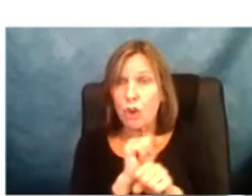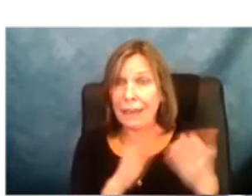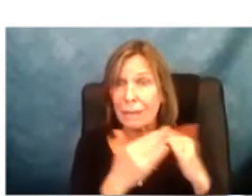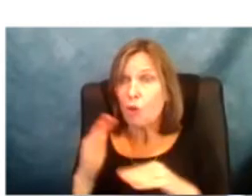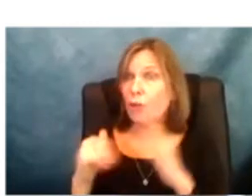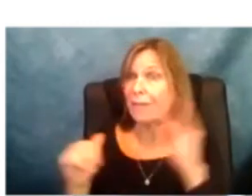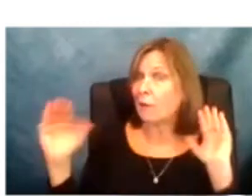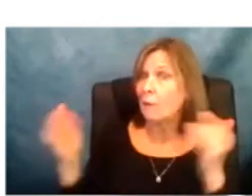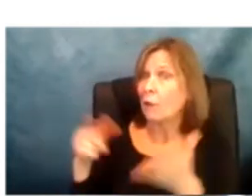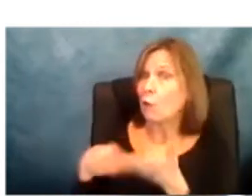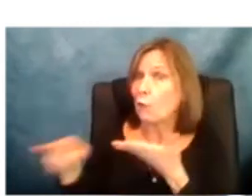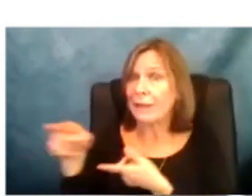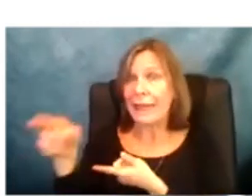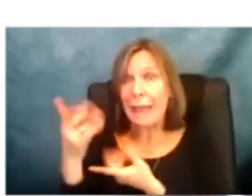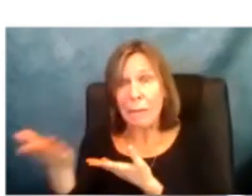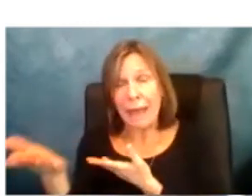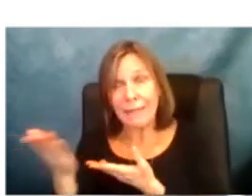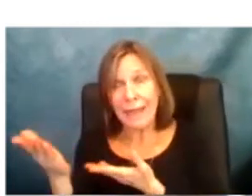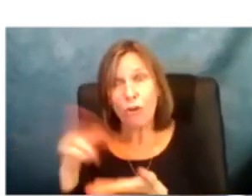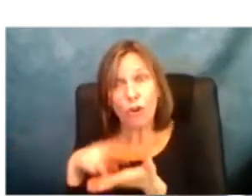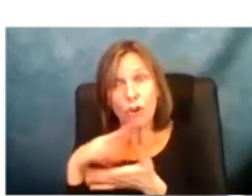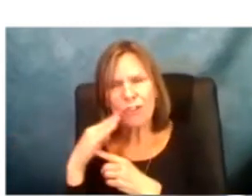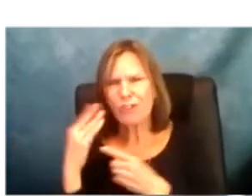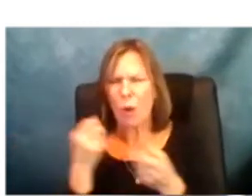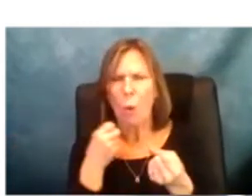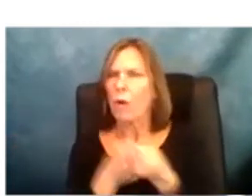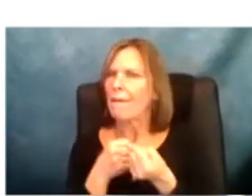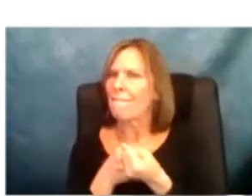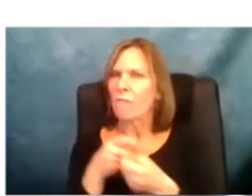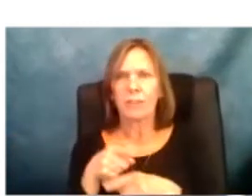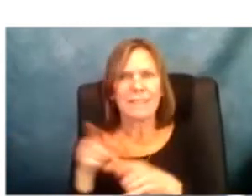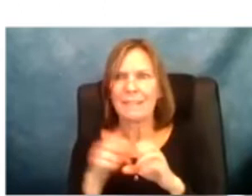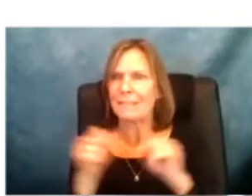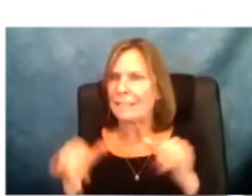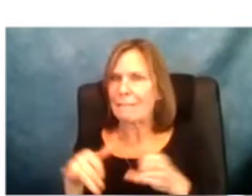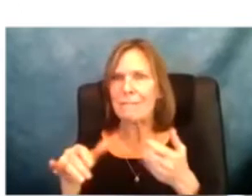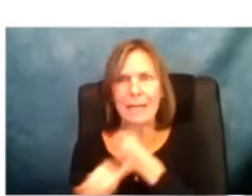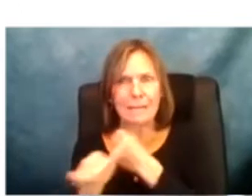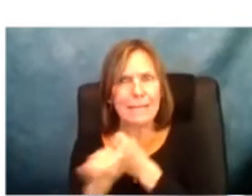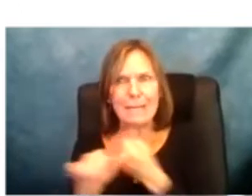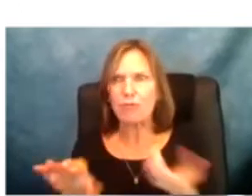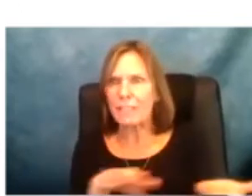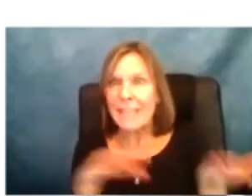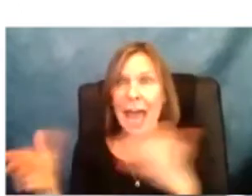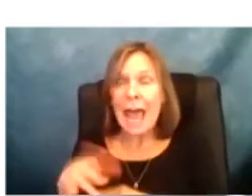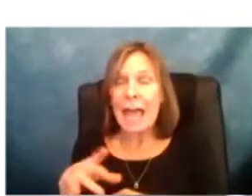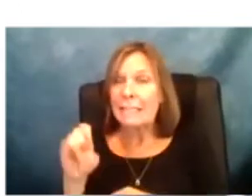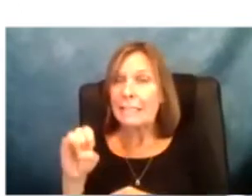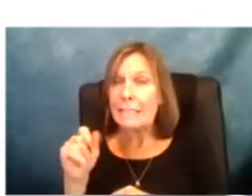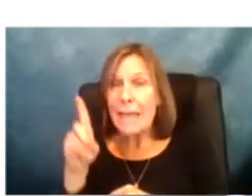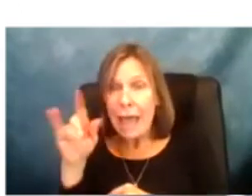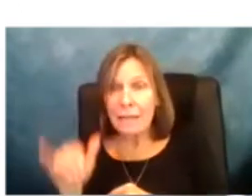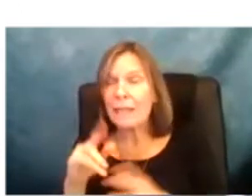example of how we reinforce a system that is dangerous and deadly to people living in facilities, whereas we